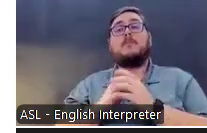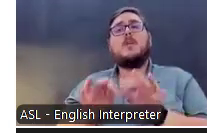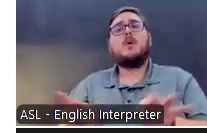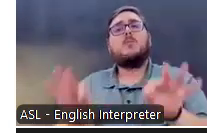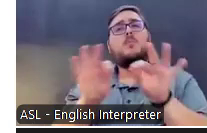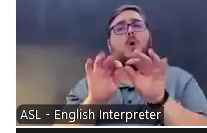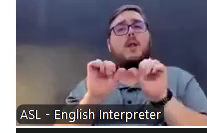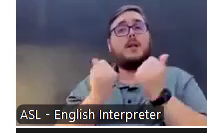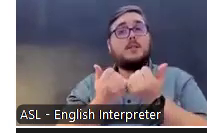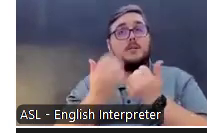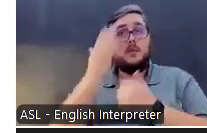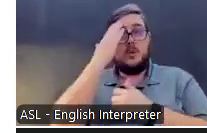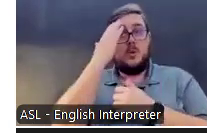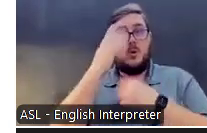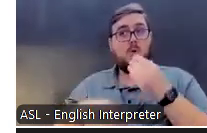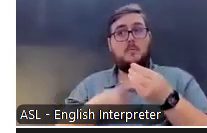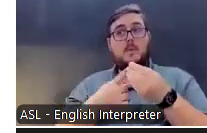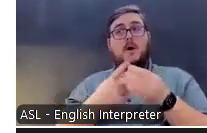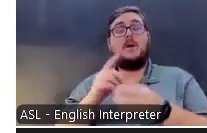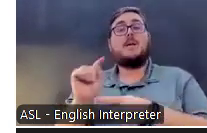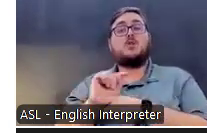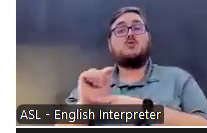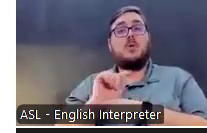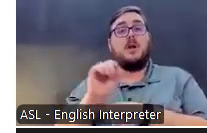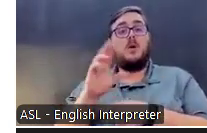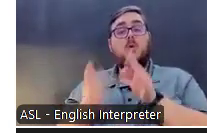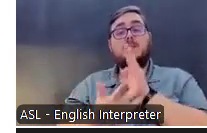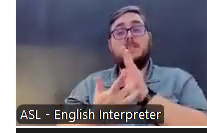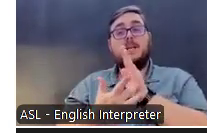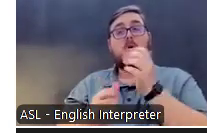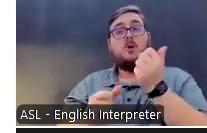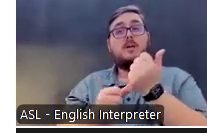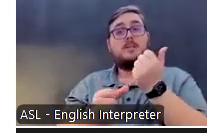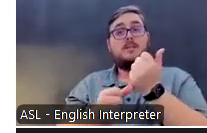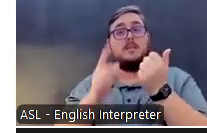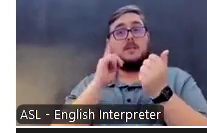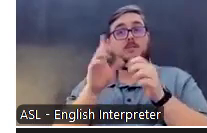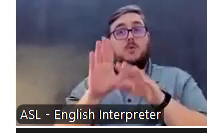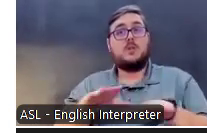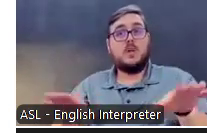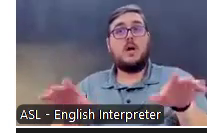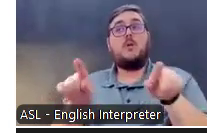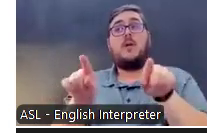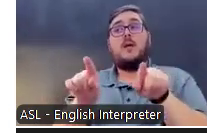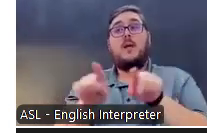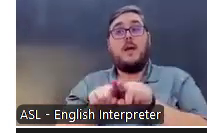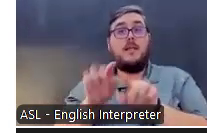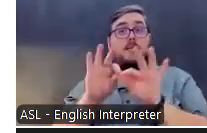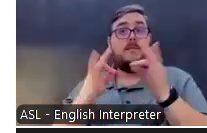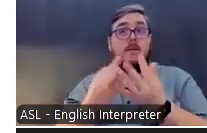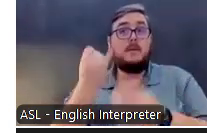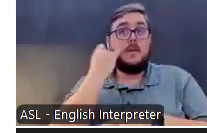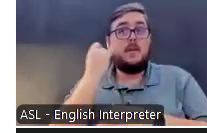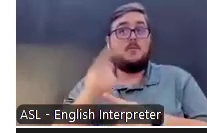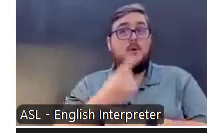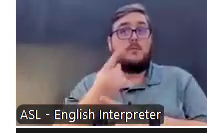needed, are training and or technical assistance for the child who's using the AT device, or the family if appropriate.